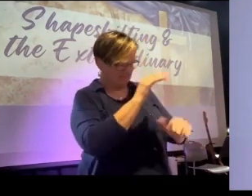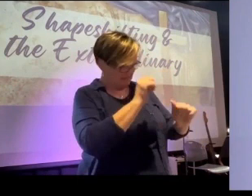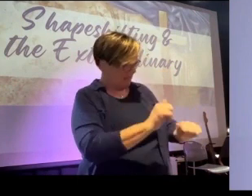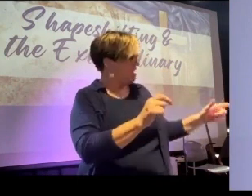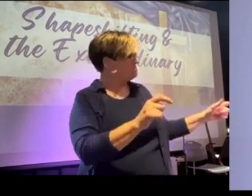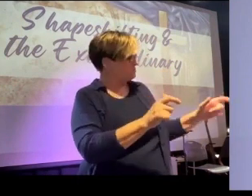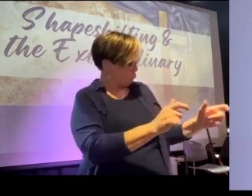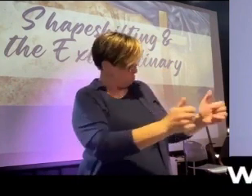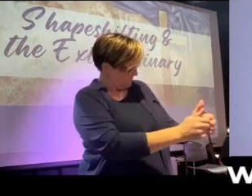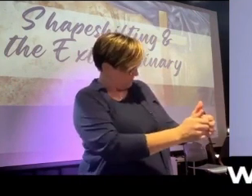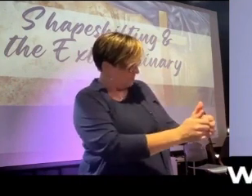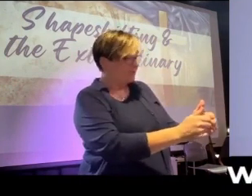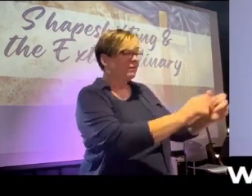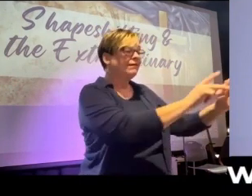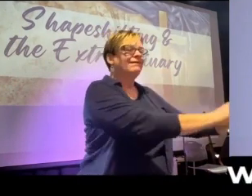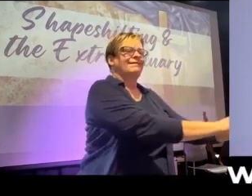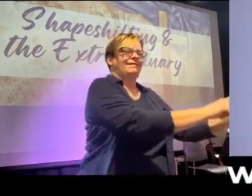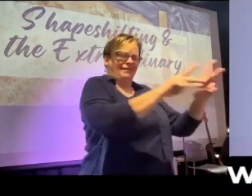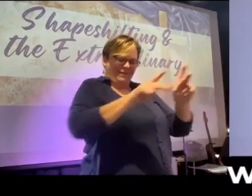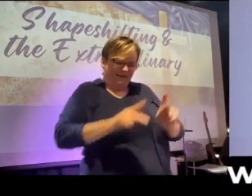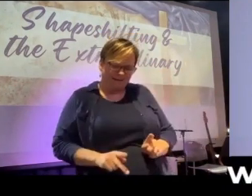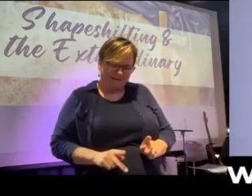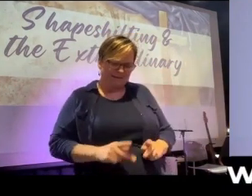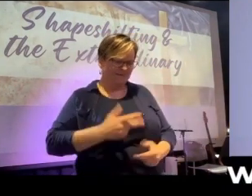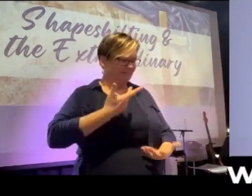action, word,